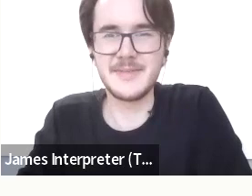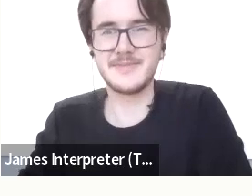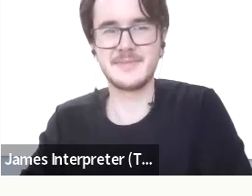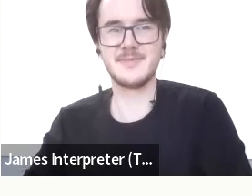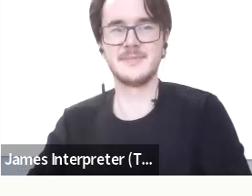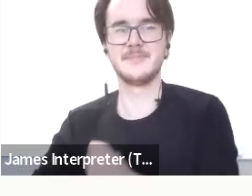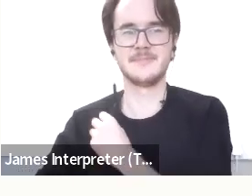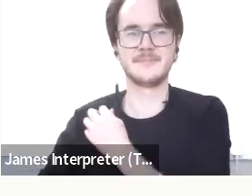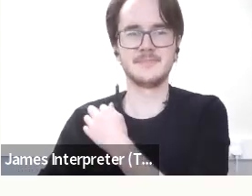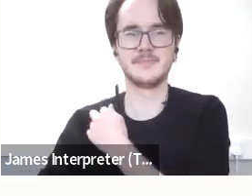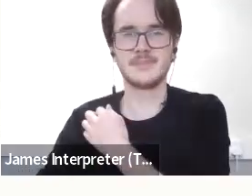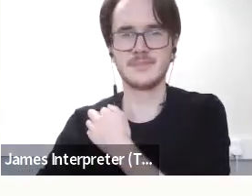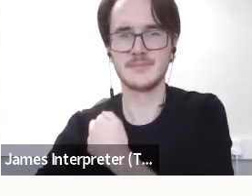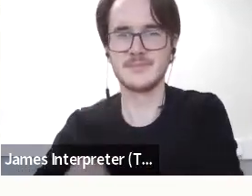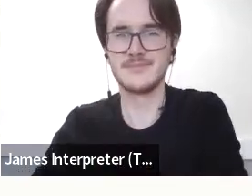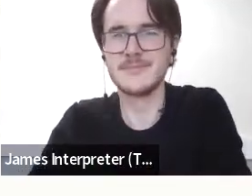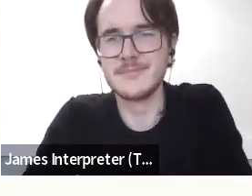Let's see.